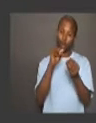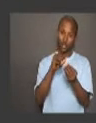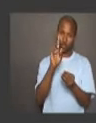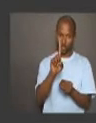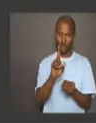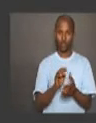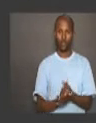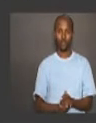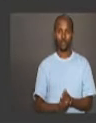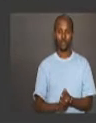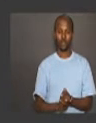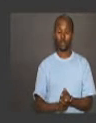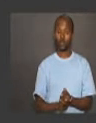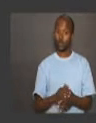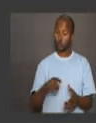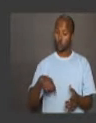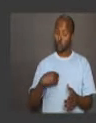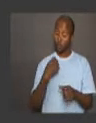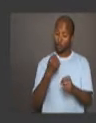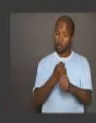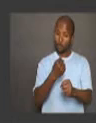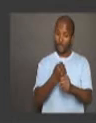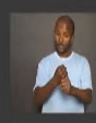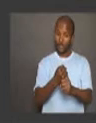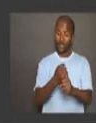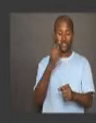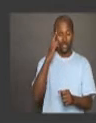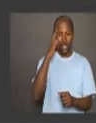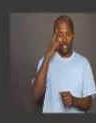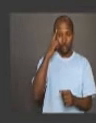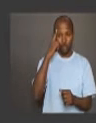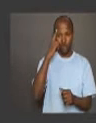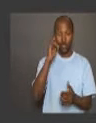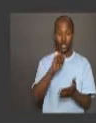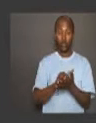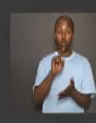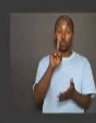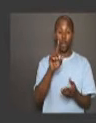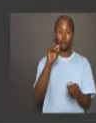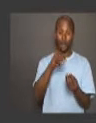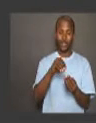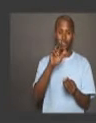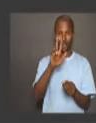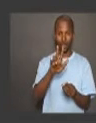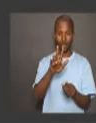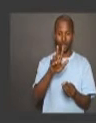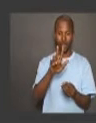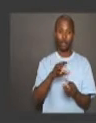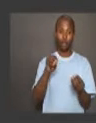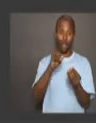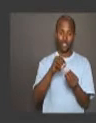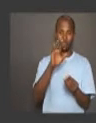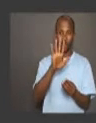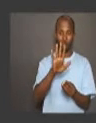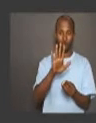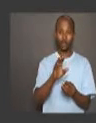1. We make the assumption that 1 plus 3